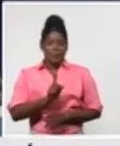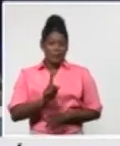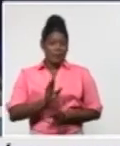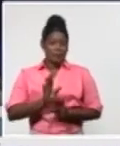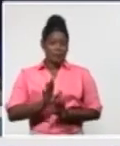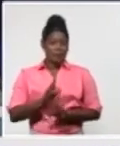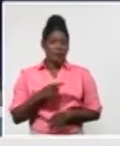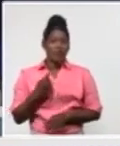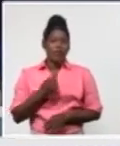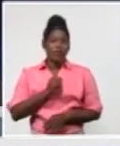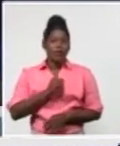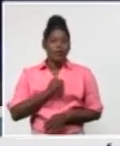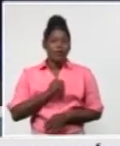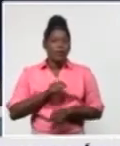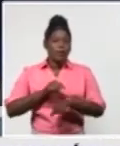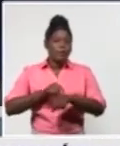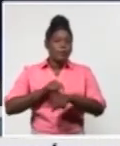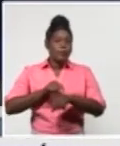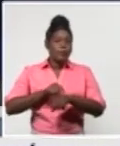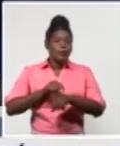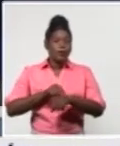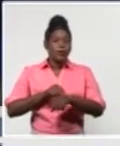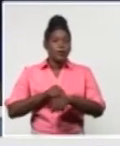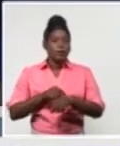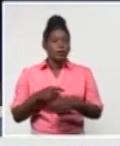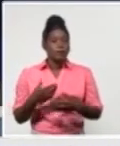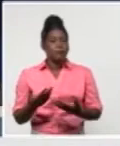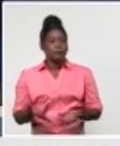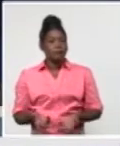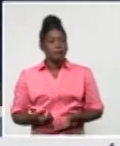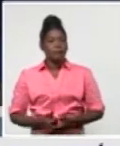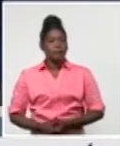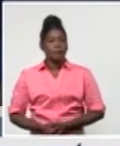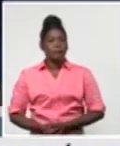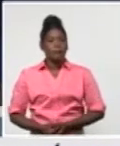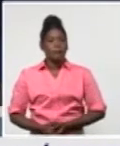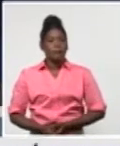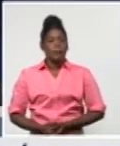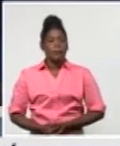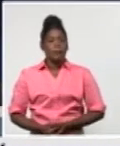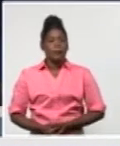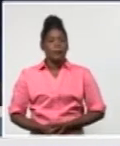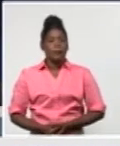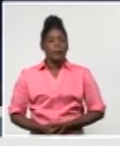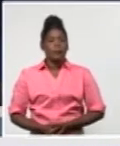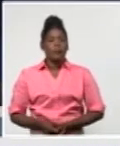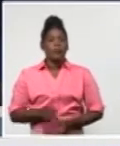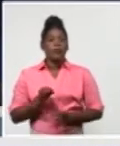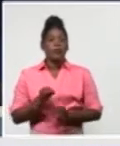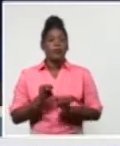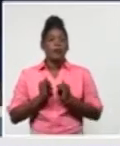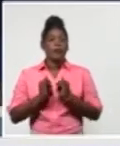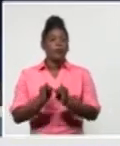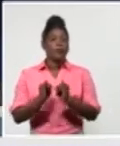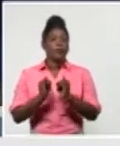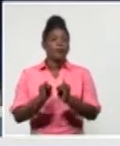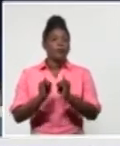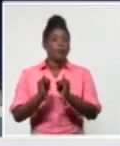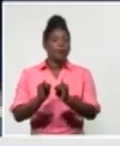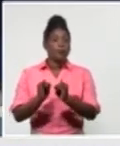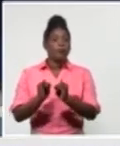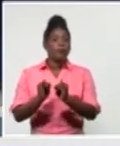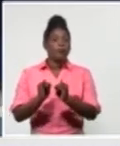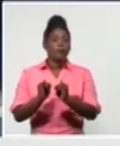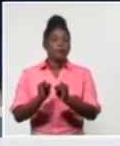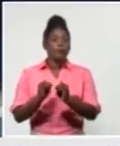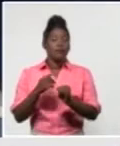We would like to dedicate a few minutes to the information which